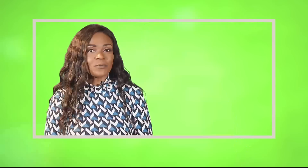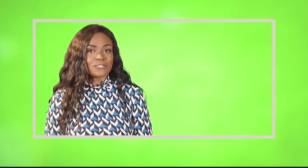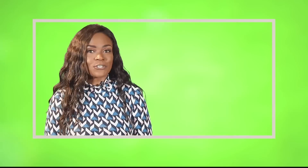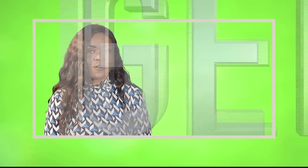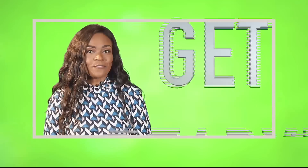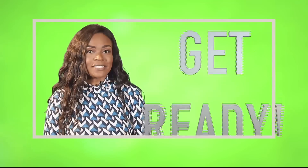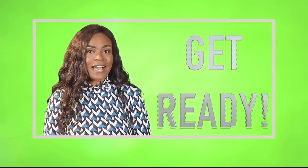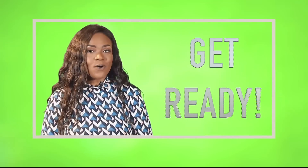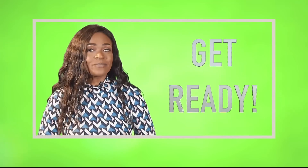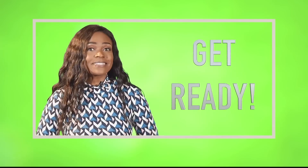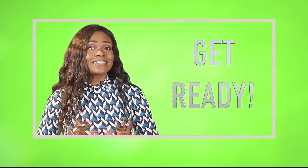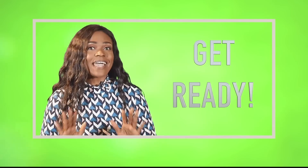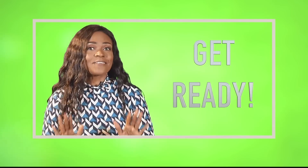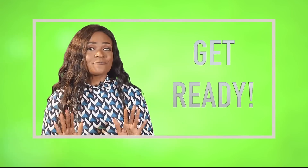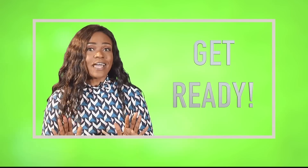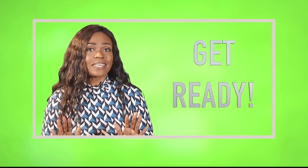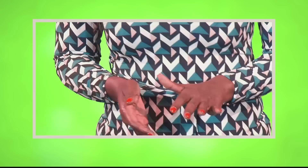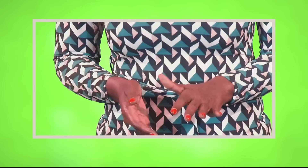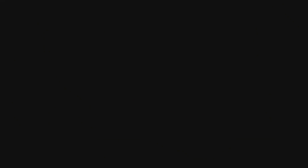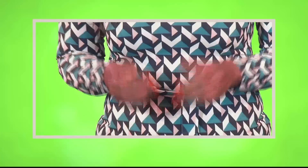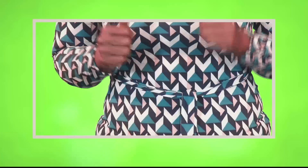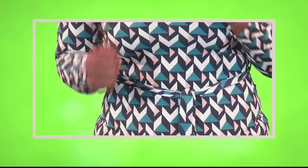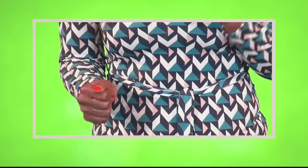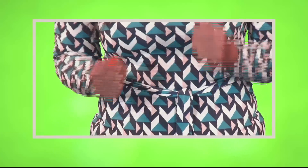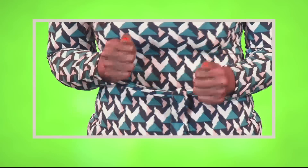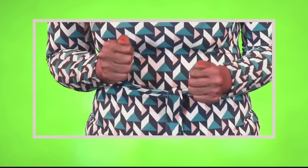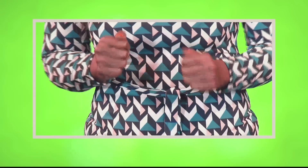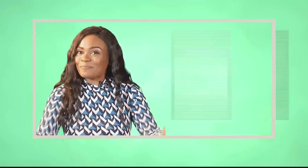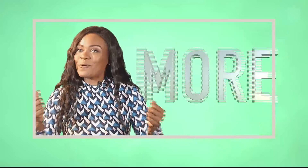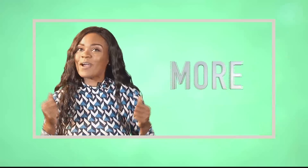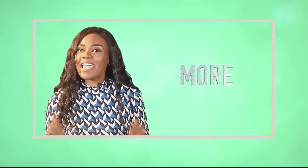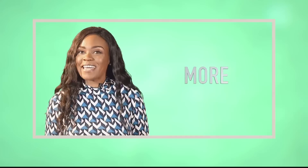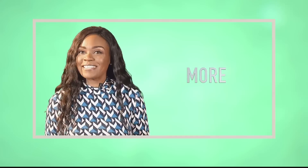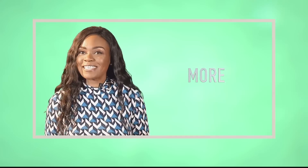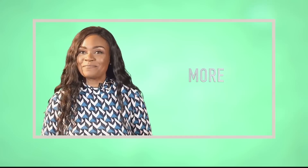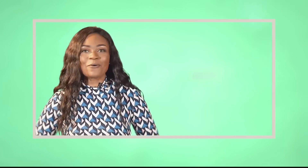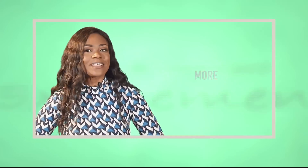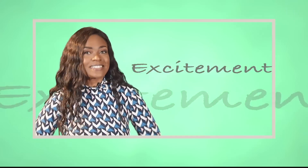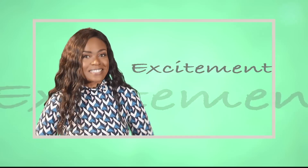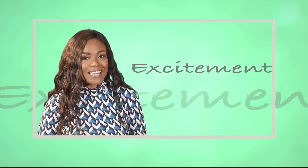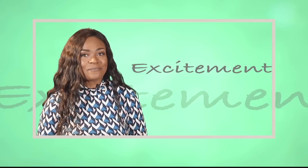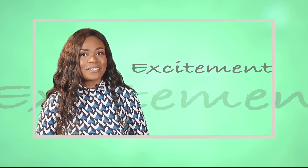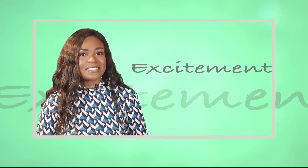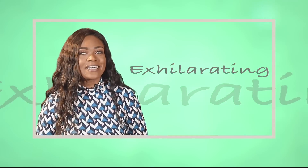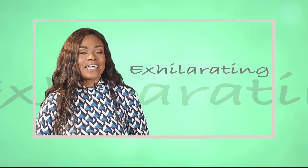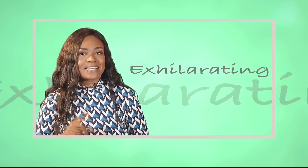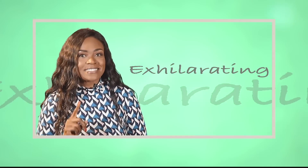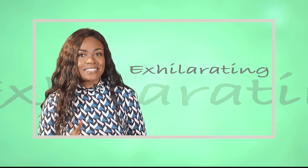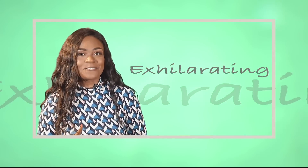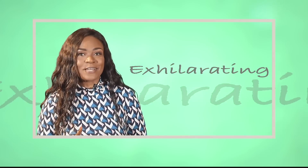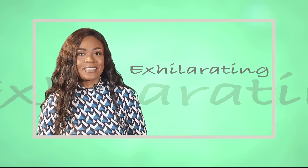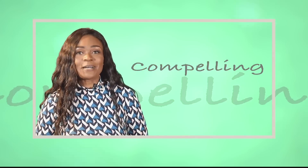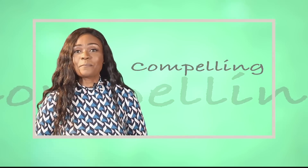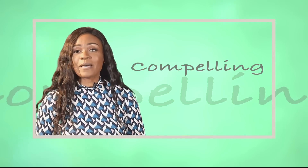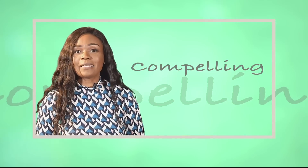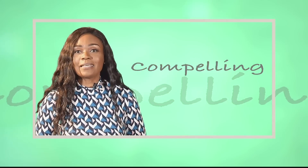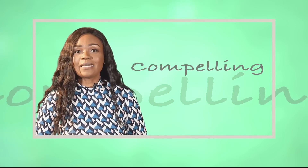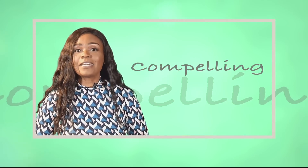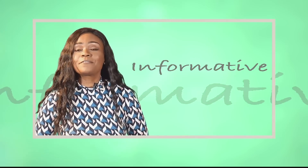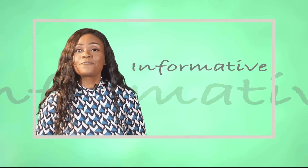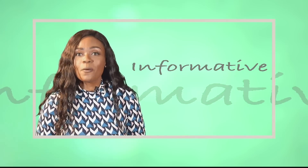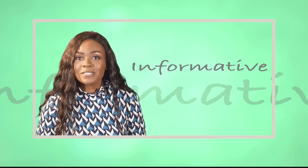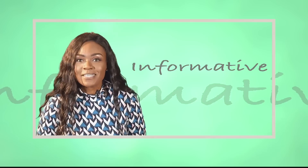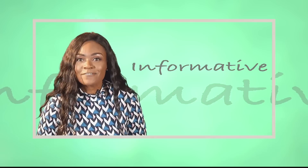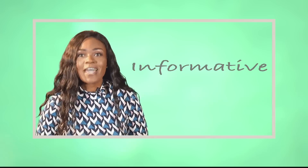You thought it was the talk of the town, but get ready for more. More energy, more excitement, exhilarating,